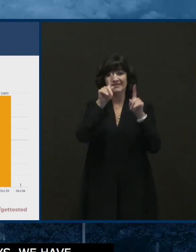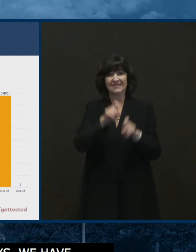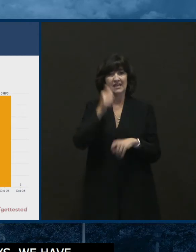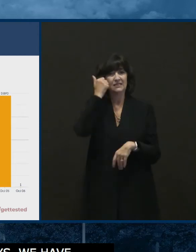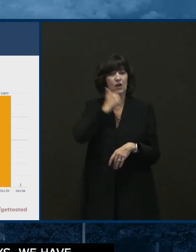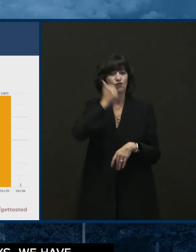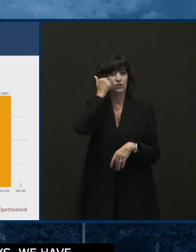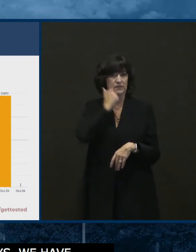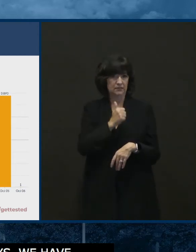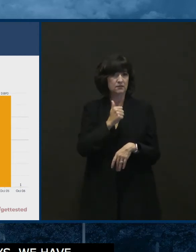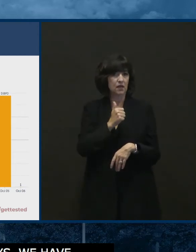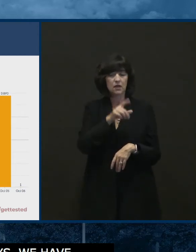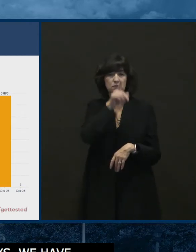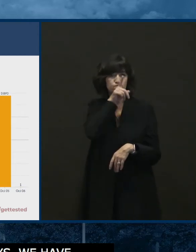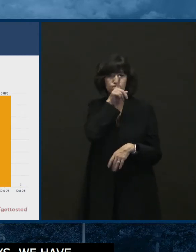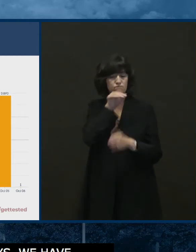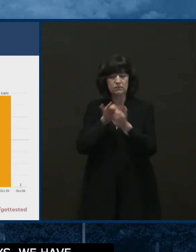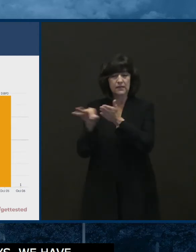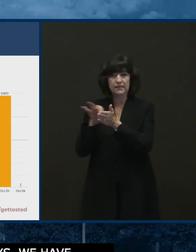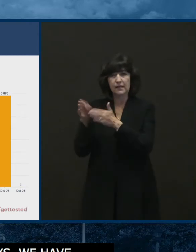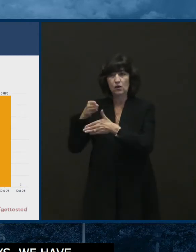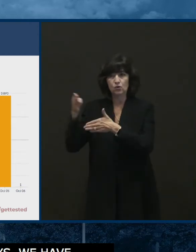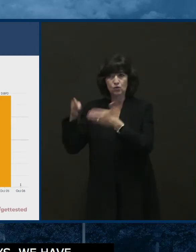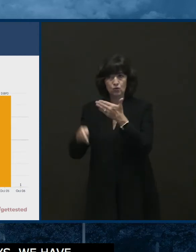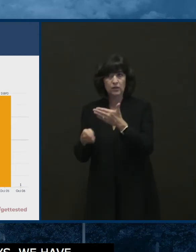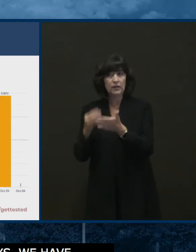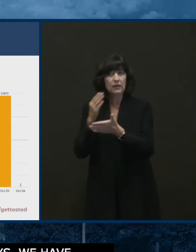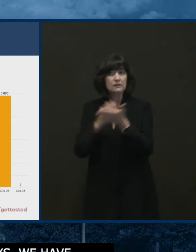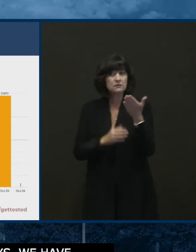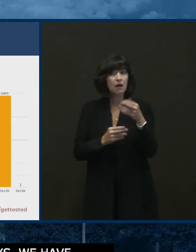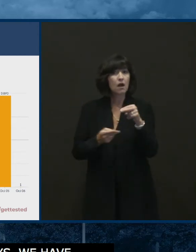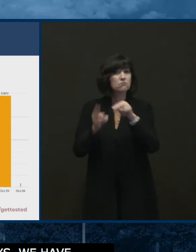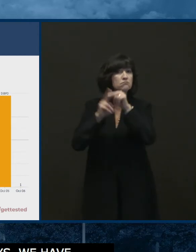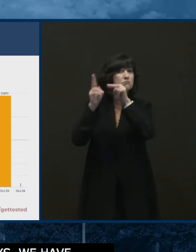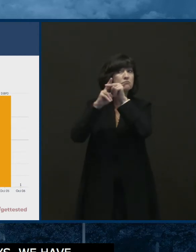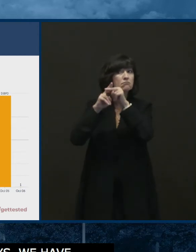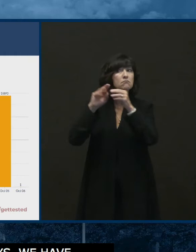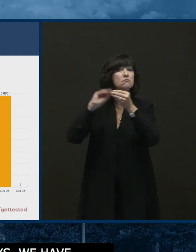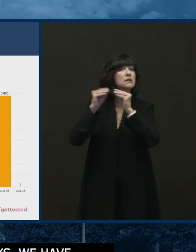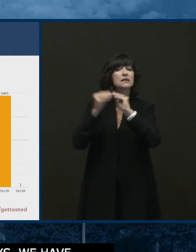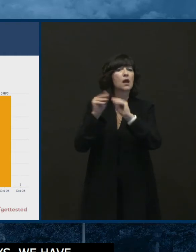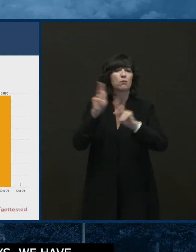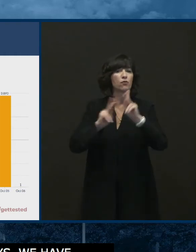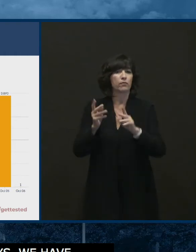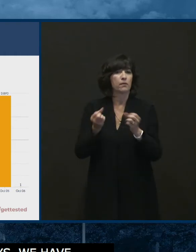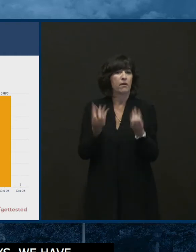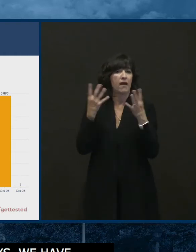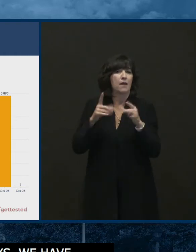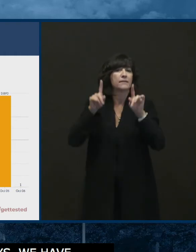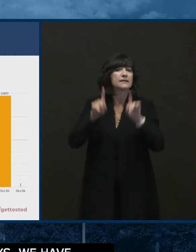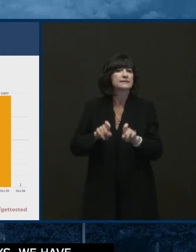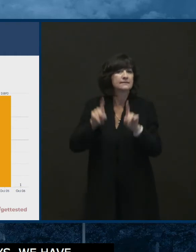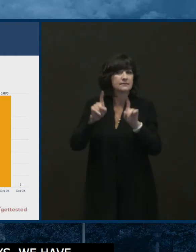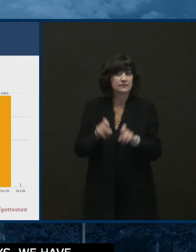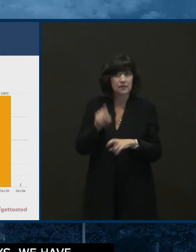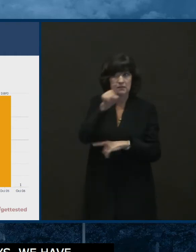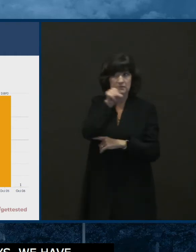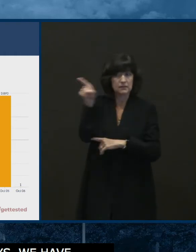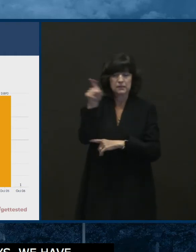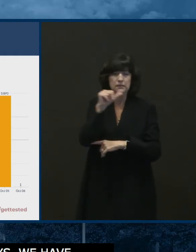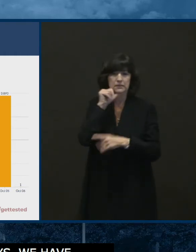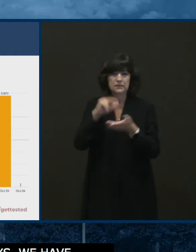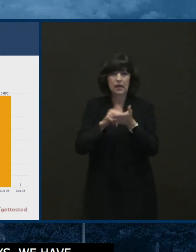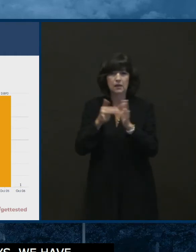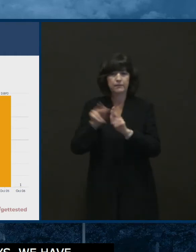talked about, we've seen a little decrease and increase, but I think testing is continuing to stay strong. The access is out there